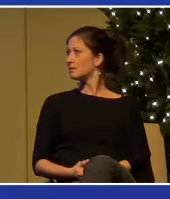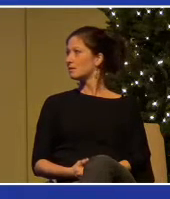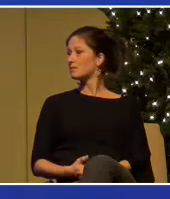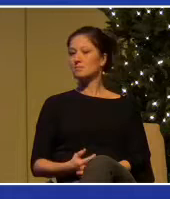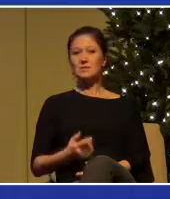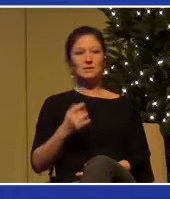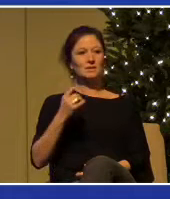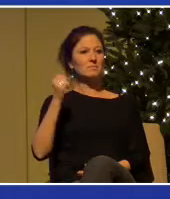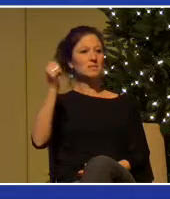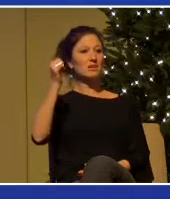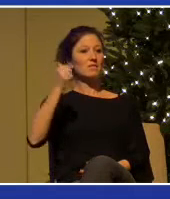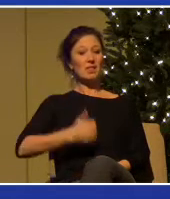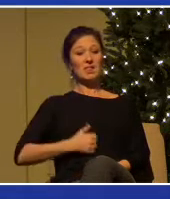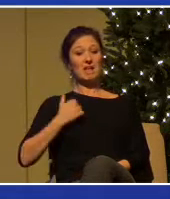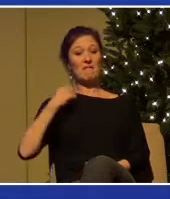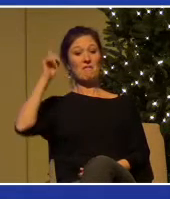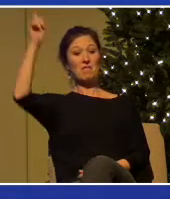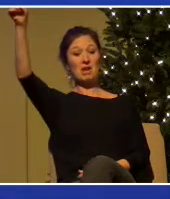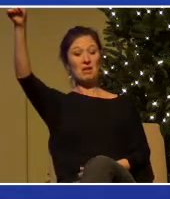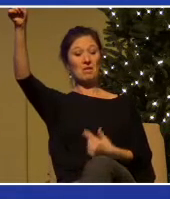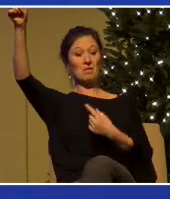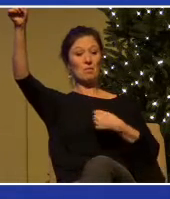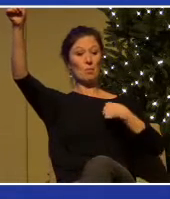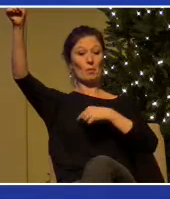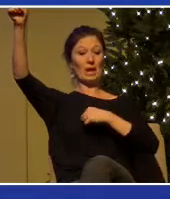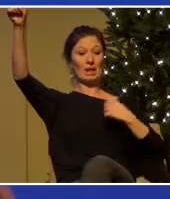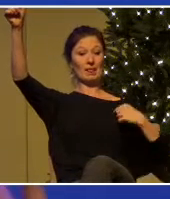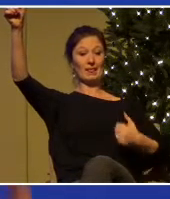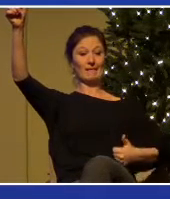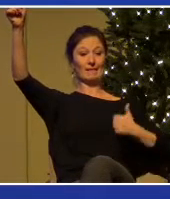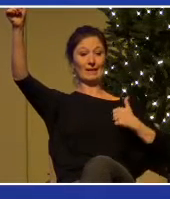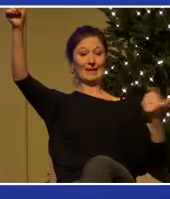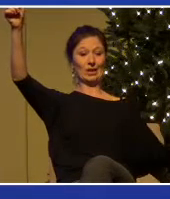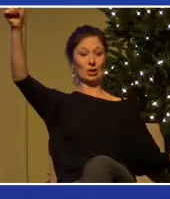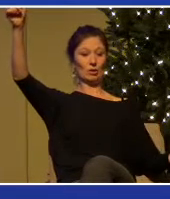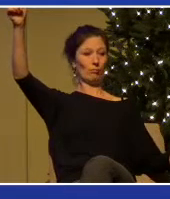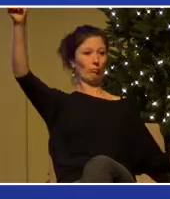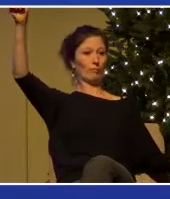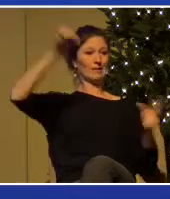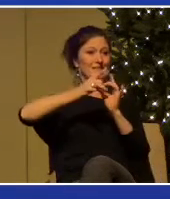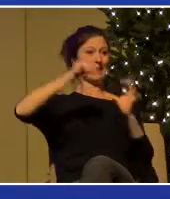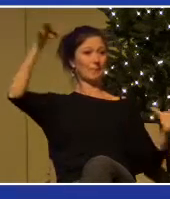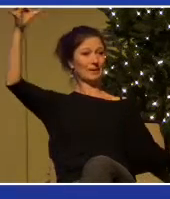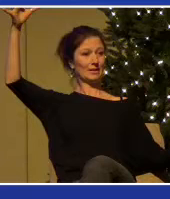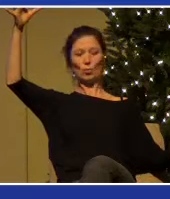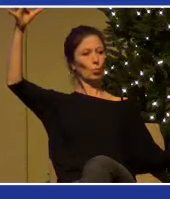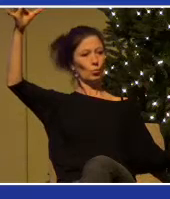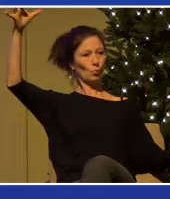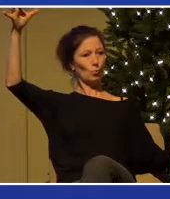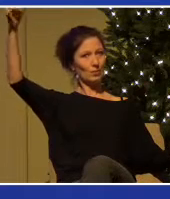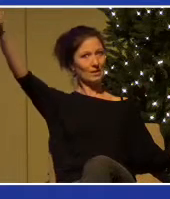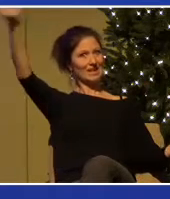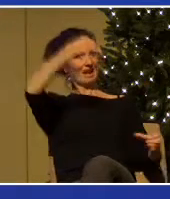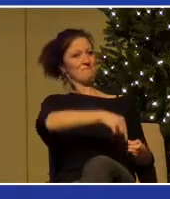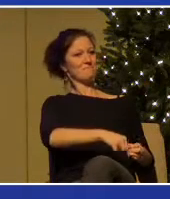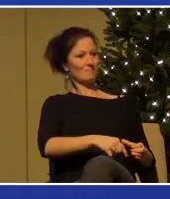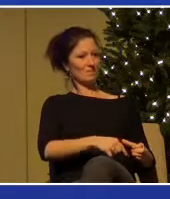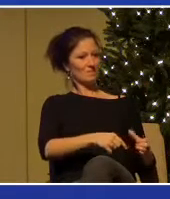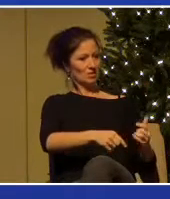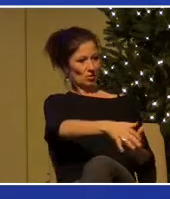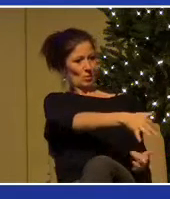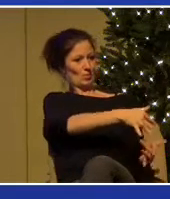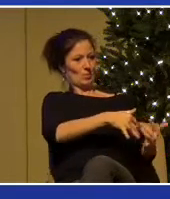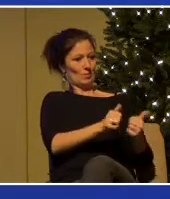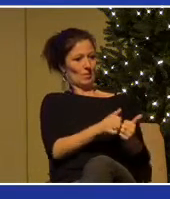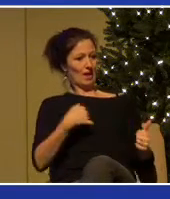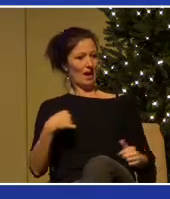there and we live over here. But he has come from there to here,